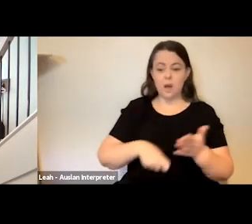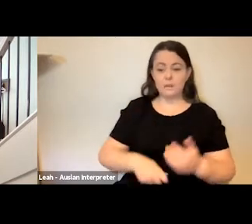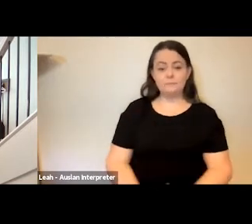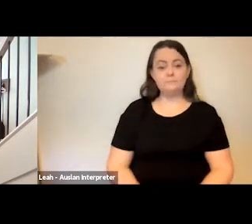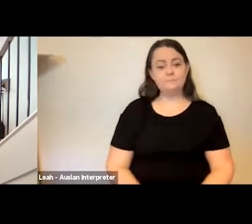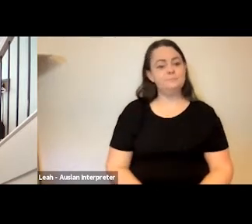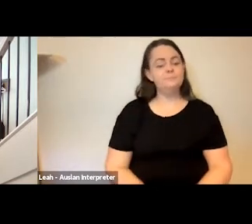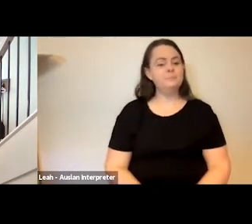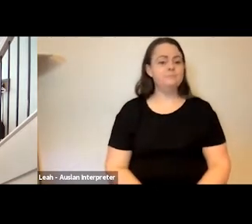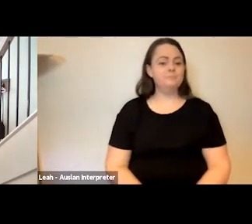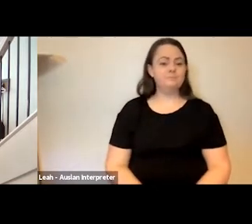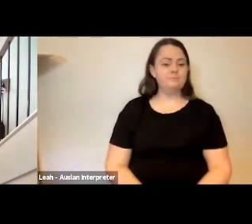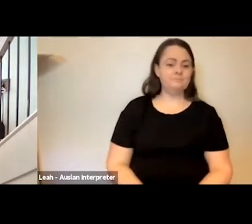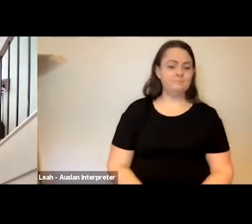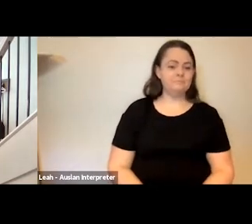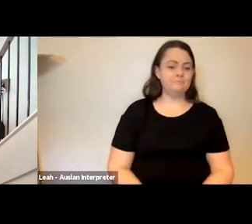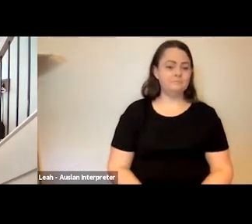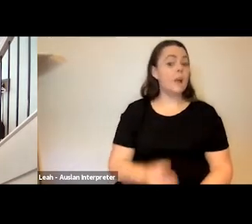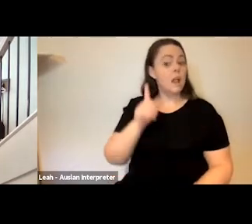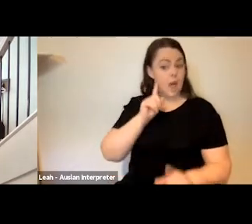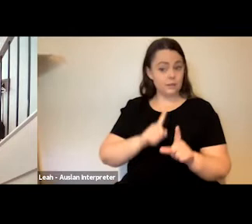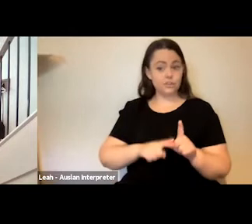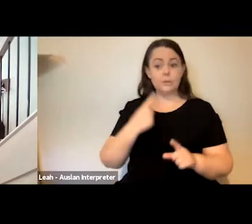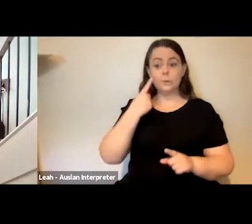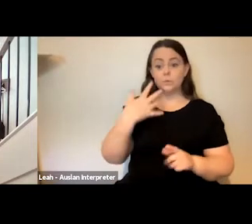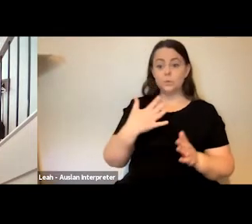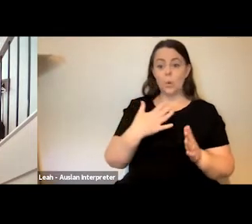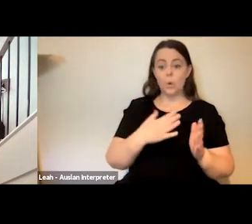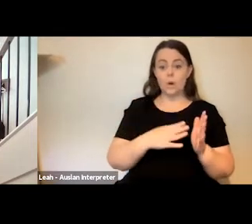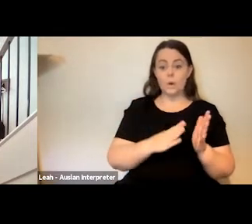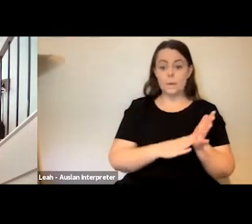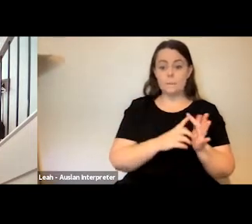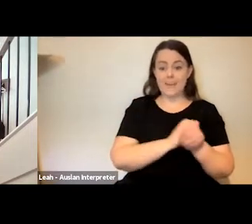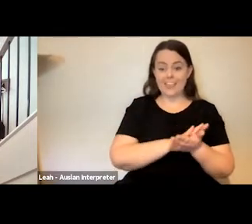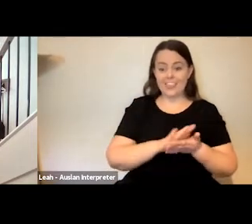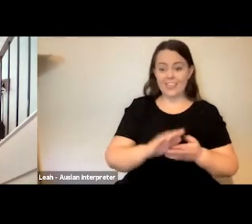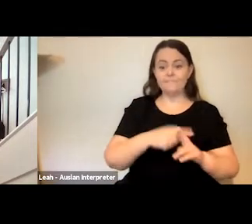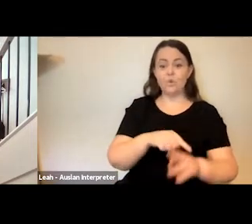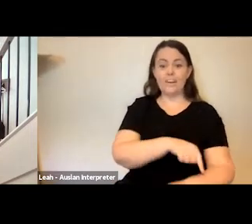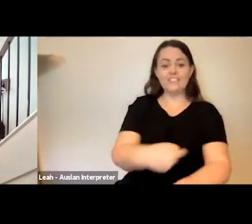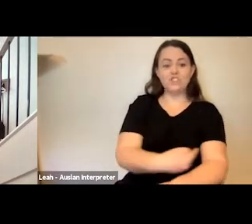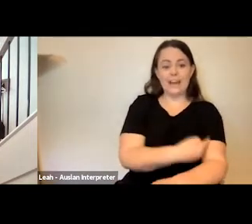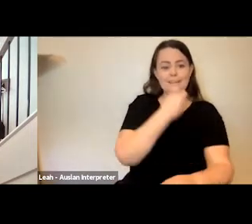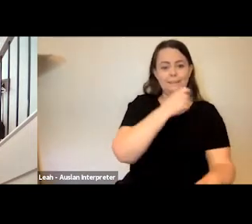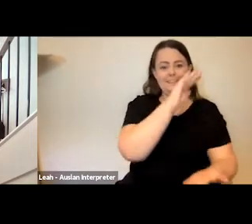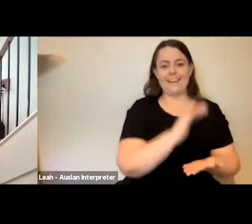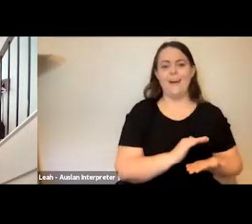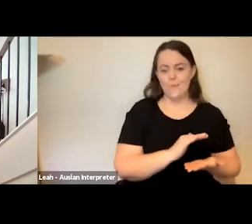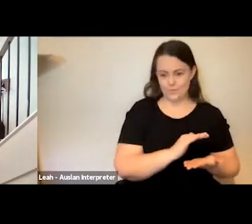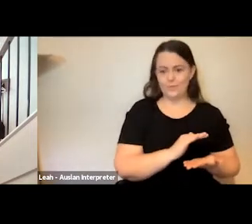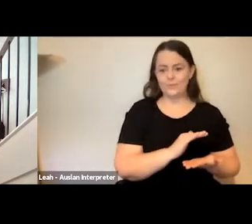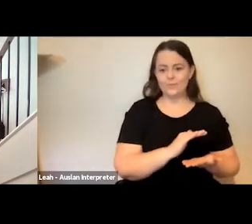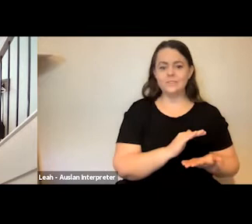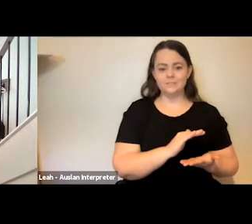Last year, we also saw a reduction in methamphetamine use among our sample of people who inject drugs. Again, that's kind of bounced back up and is looking very similar to